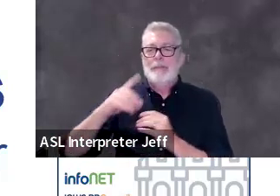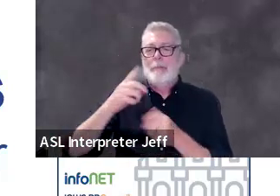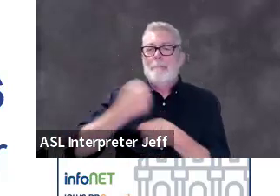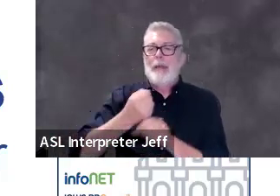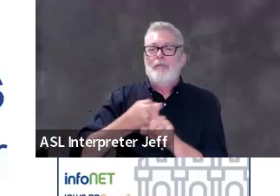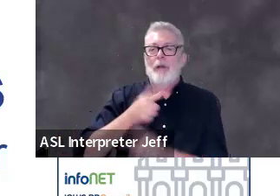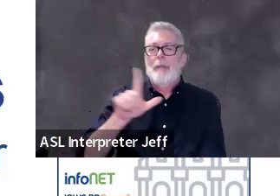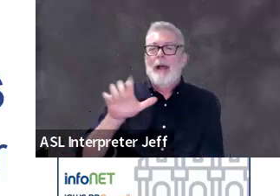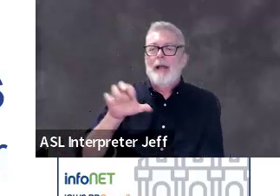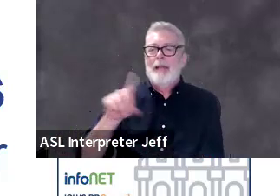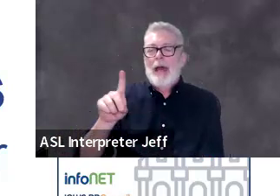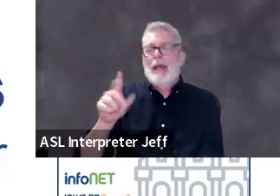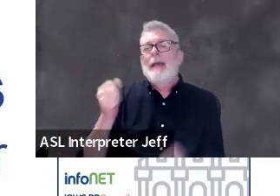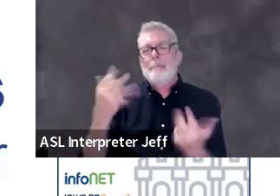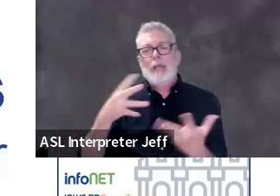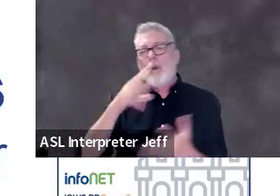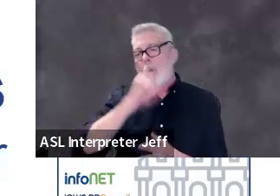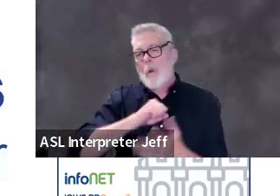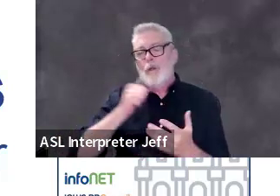older towns do.